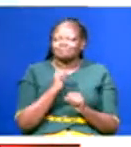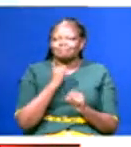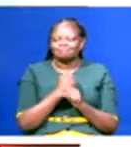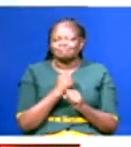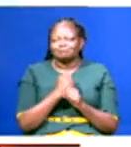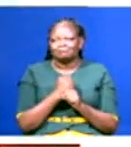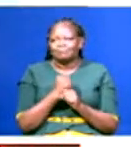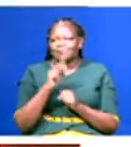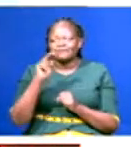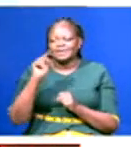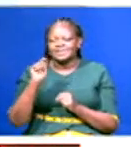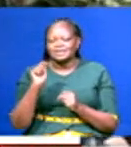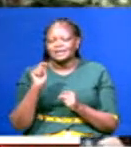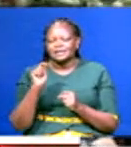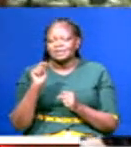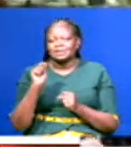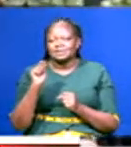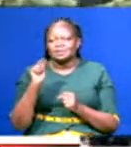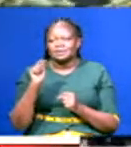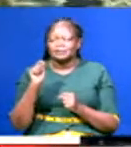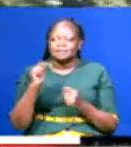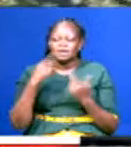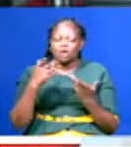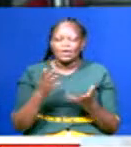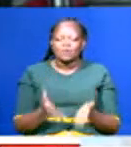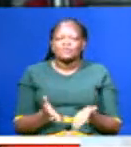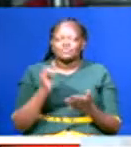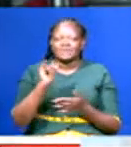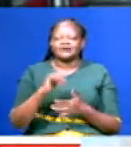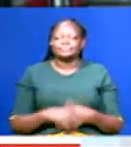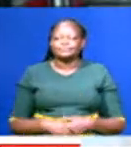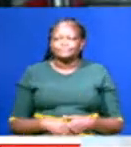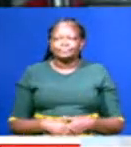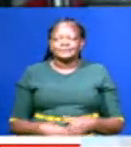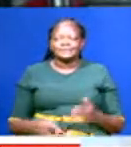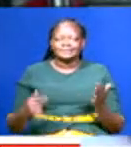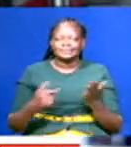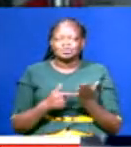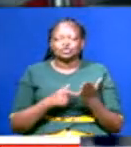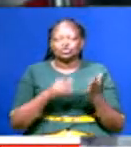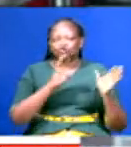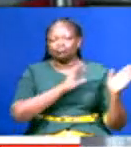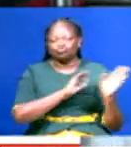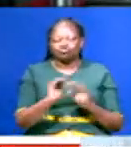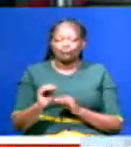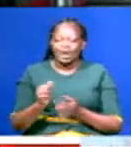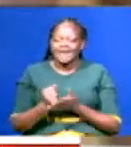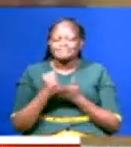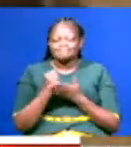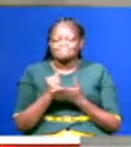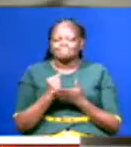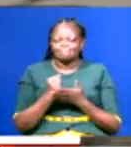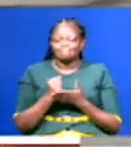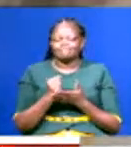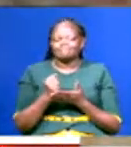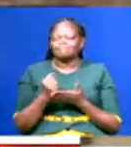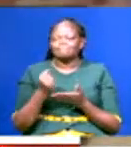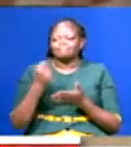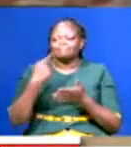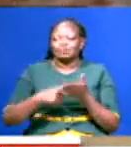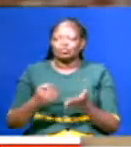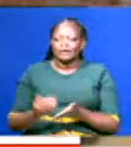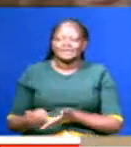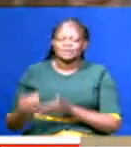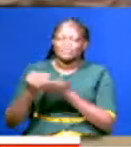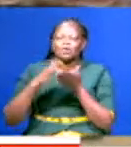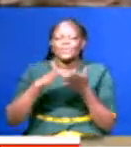how we can be able to improve on it. KRA notes the digital transition will streamline tax collection, opening up more revenue streams for the